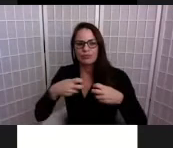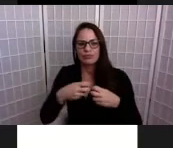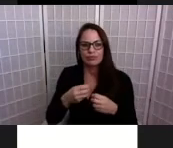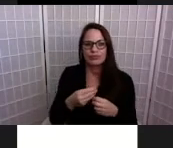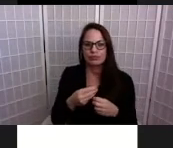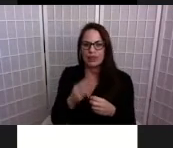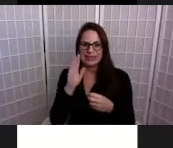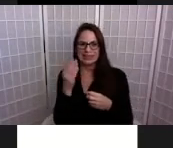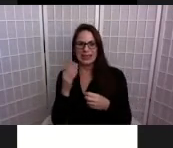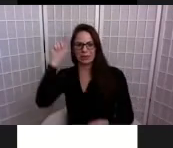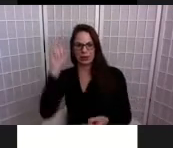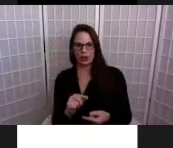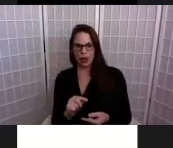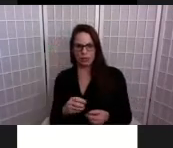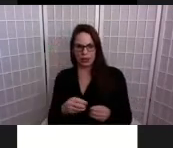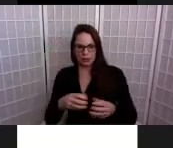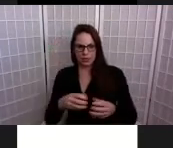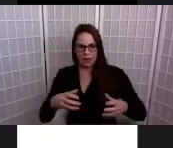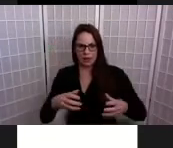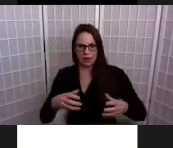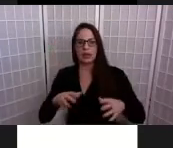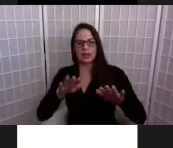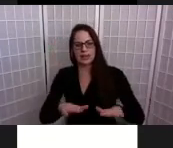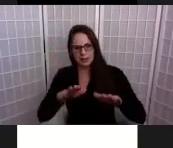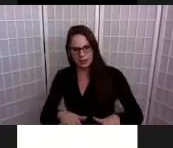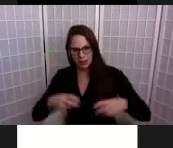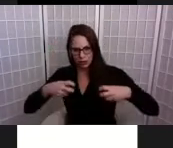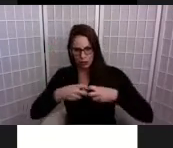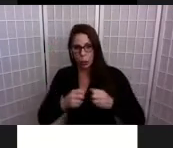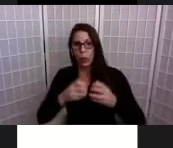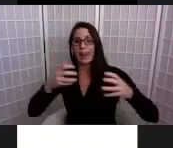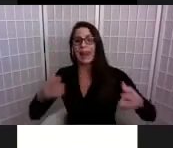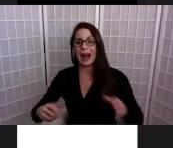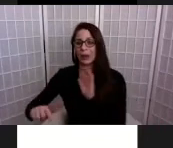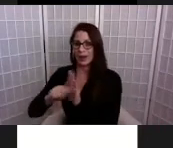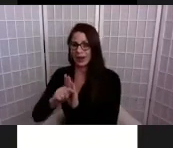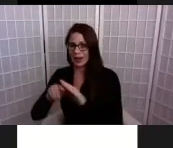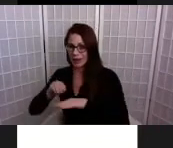inflammation and settle down the joints without the negative effects of cortisone.